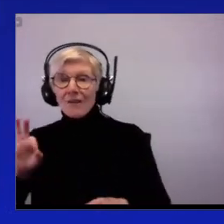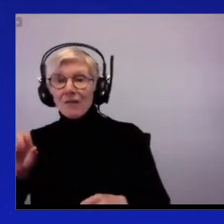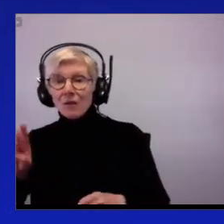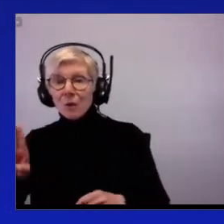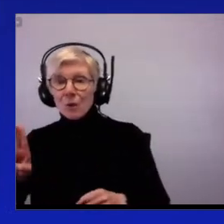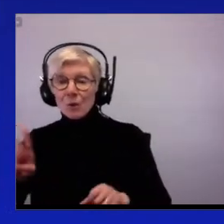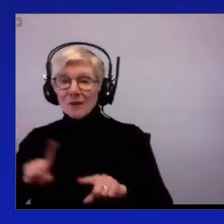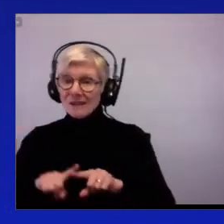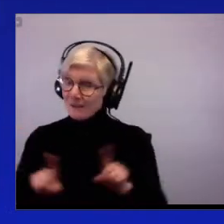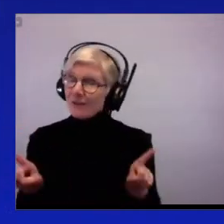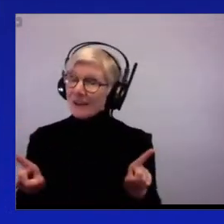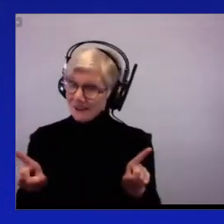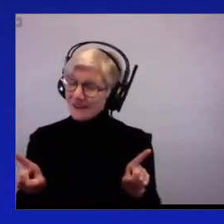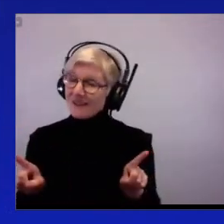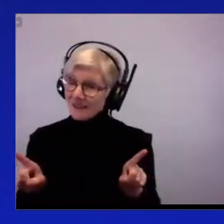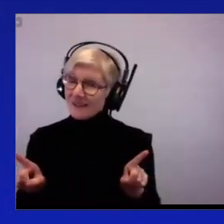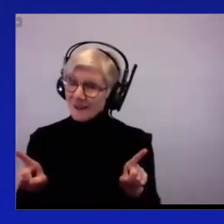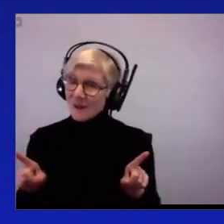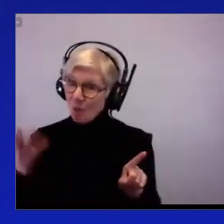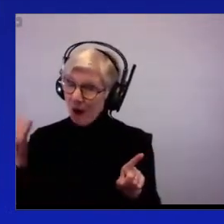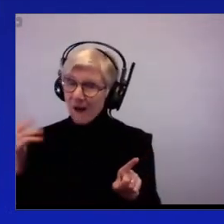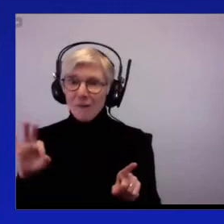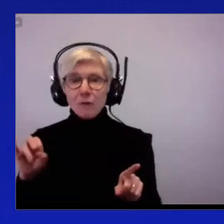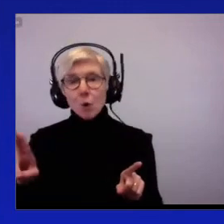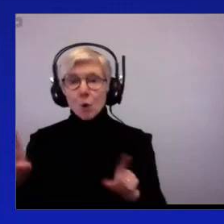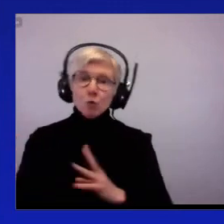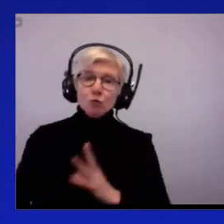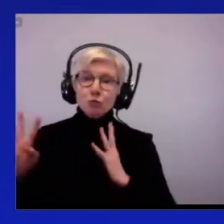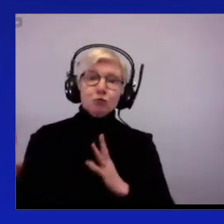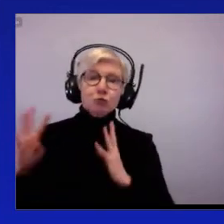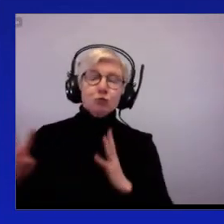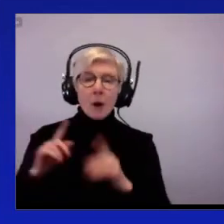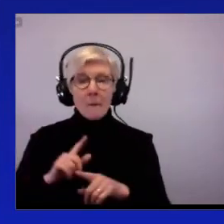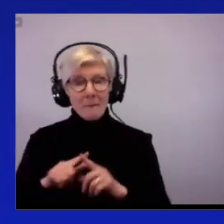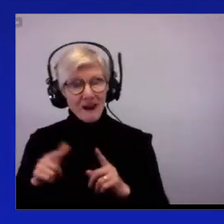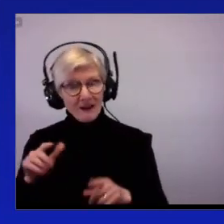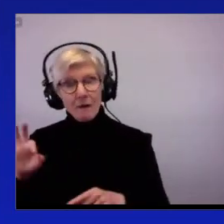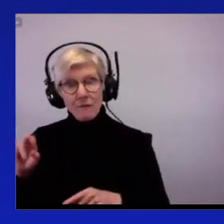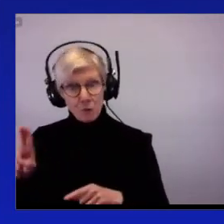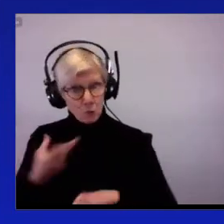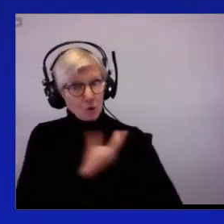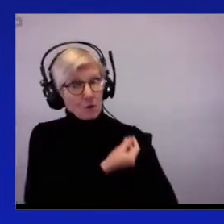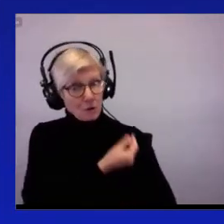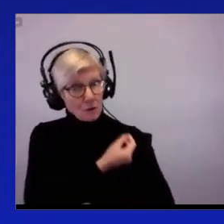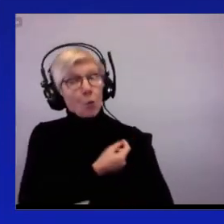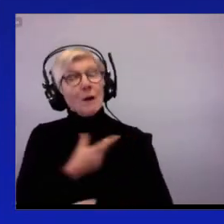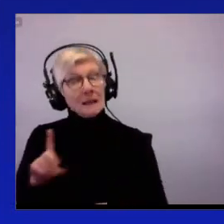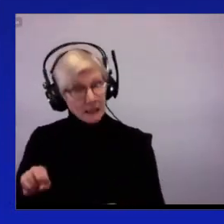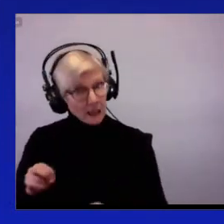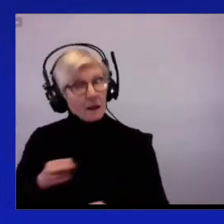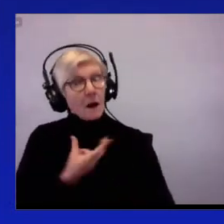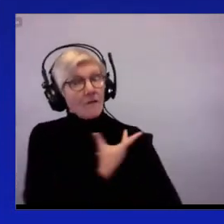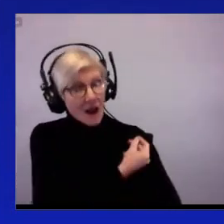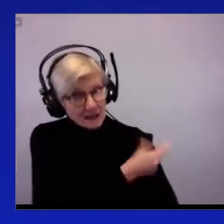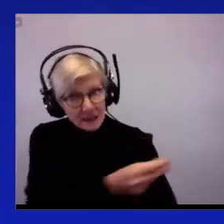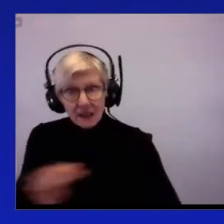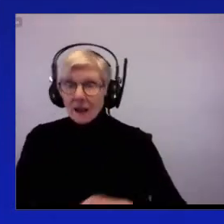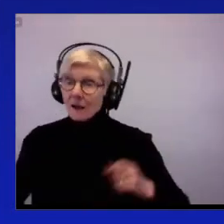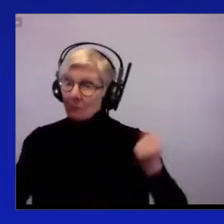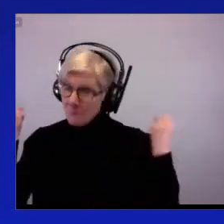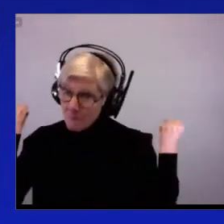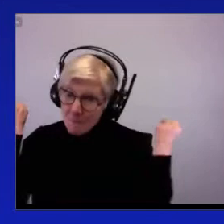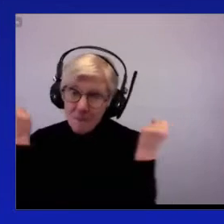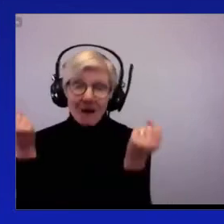regard in other years, but we did just come through an influenza campaign again where we had higher coverage than ever. We will use